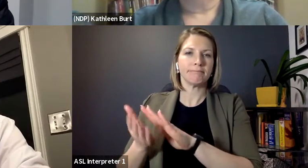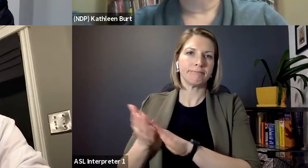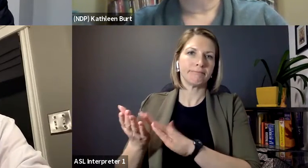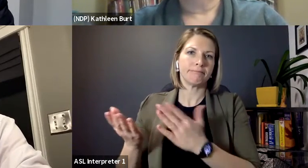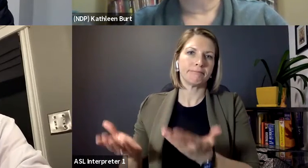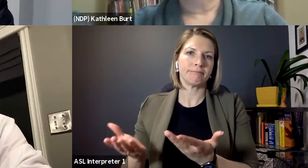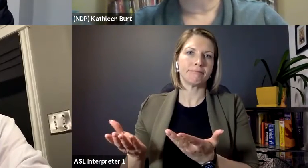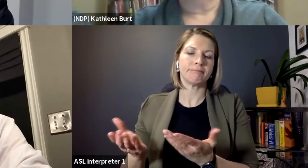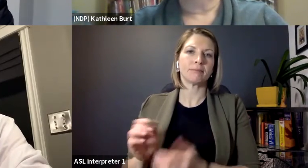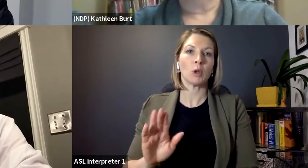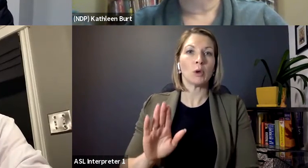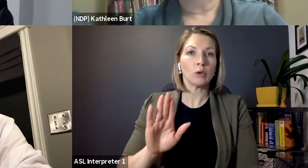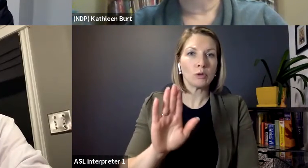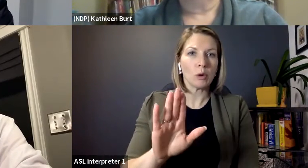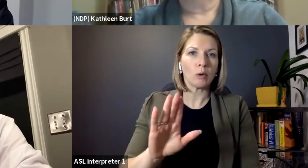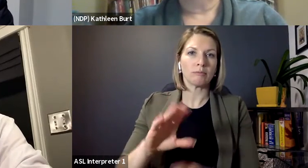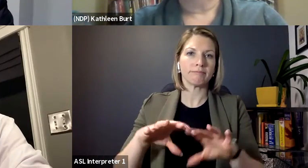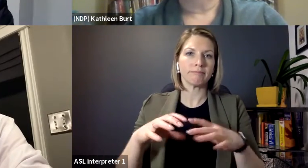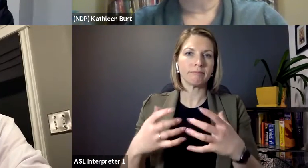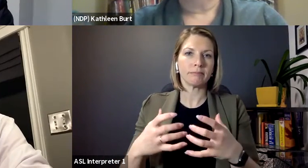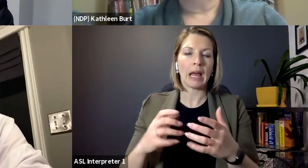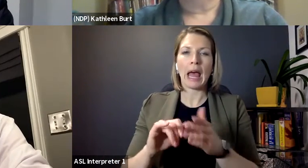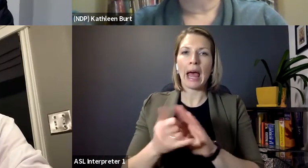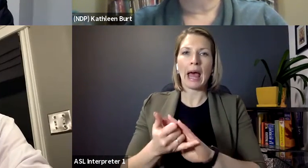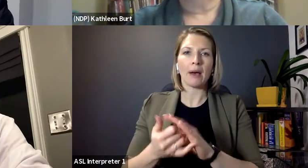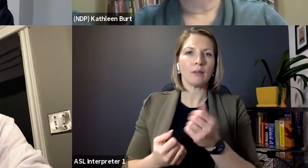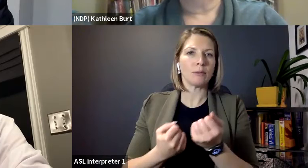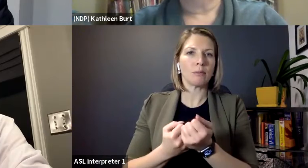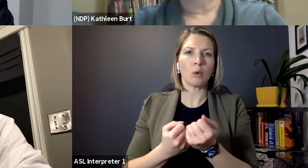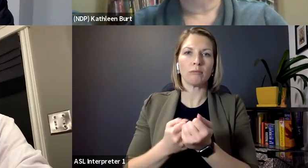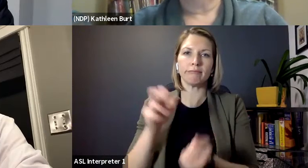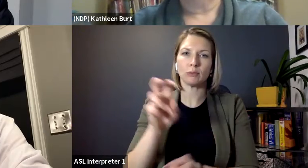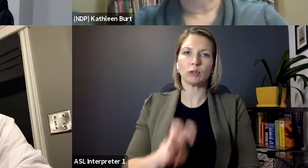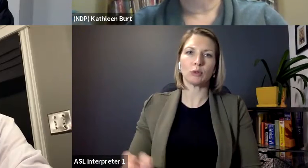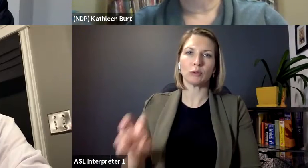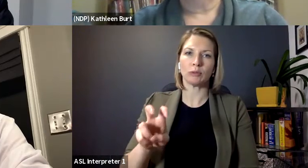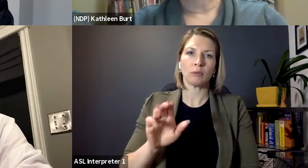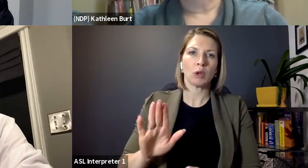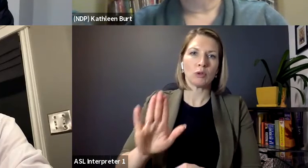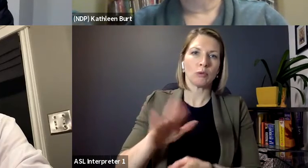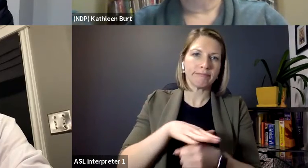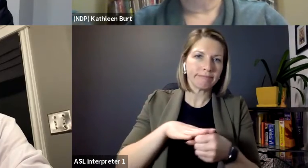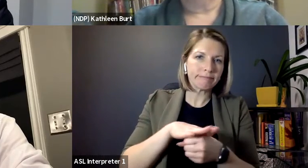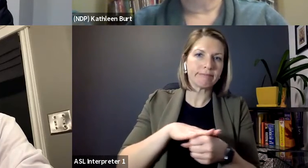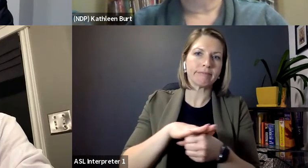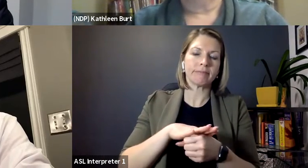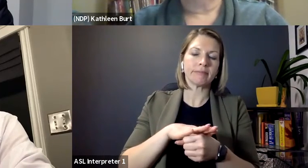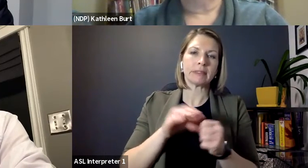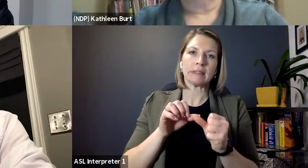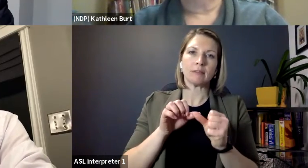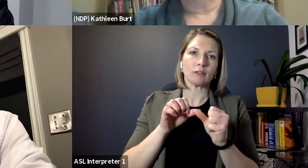you and your party do to support the tourism sector in the province and in your district to ensure its survival, recovery, and